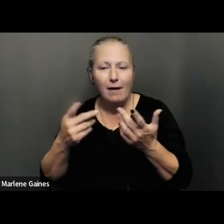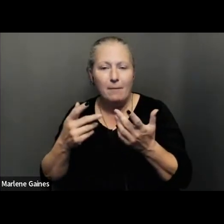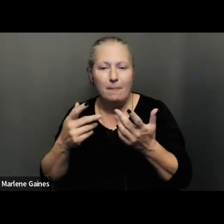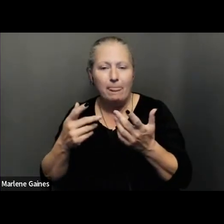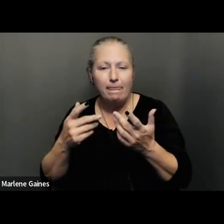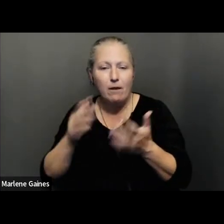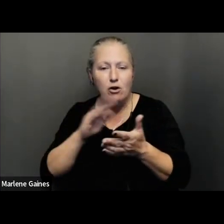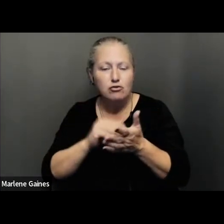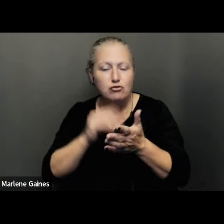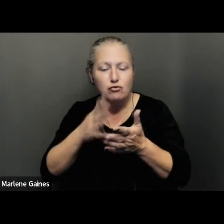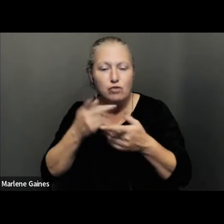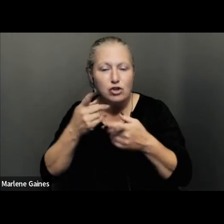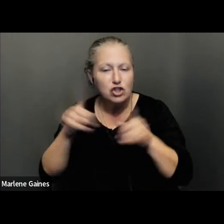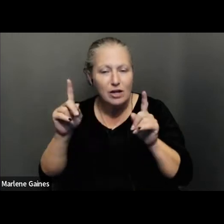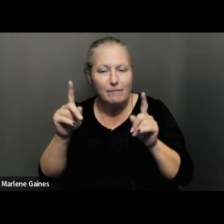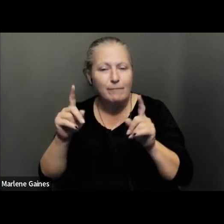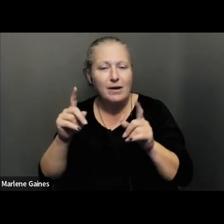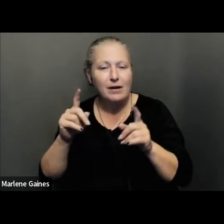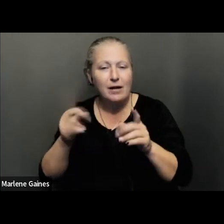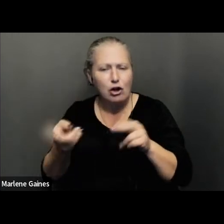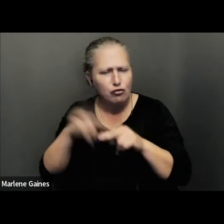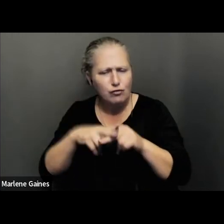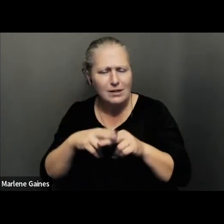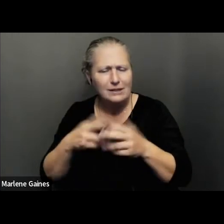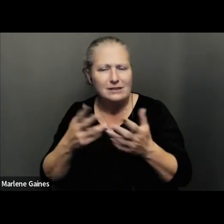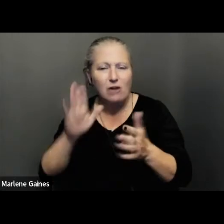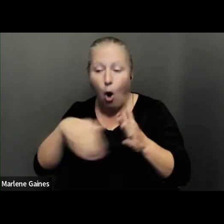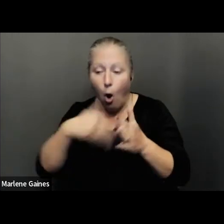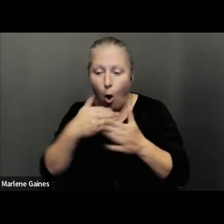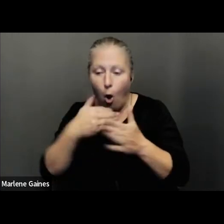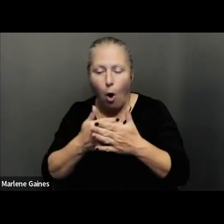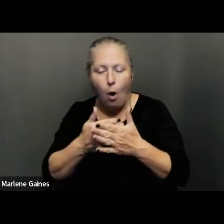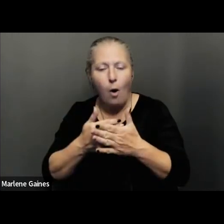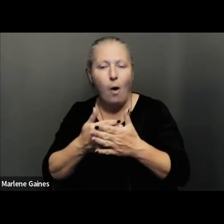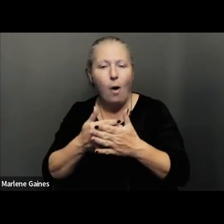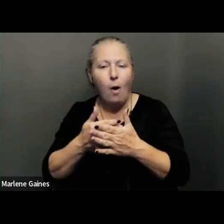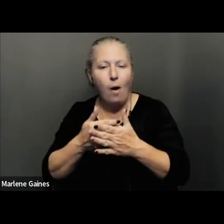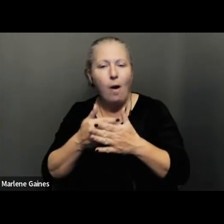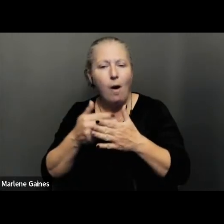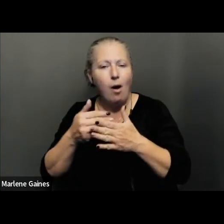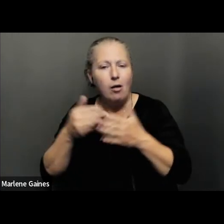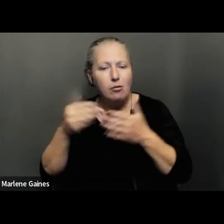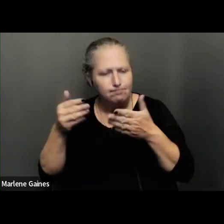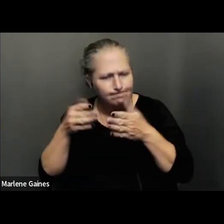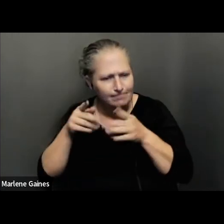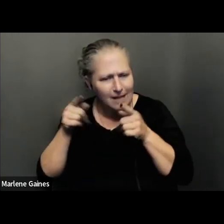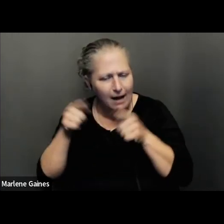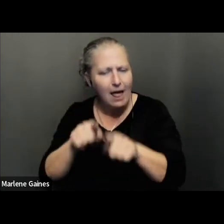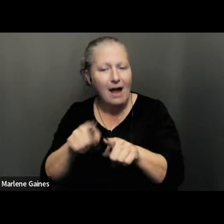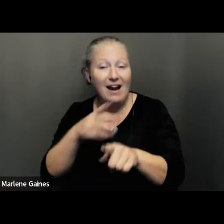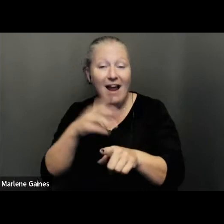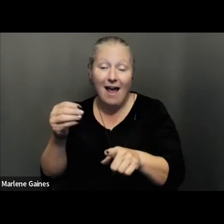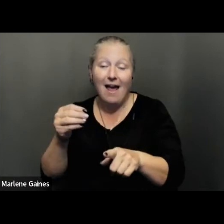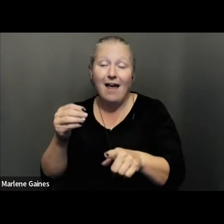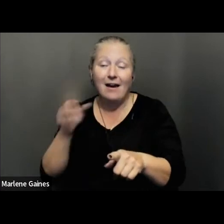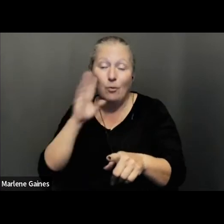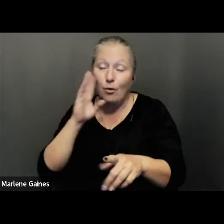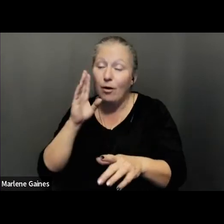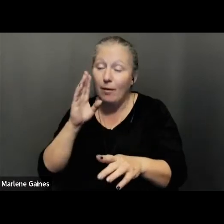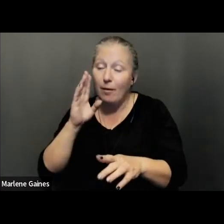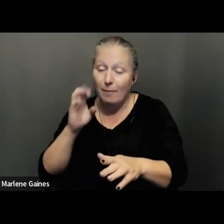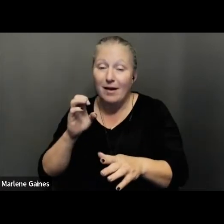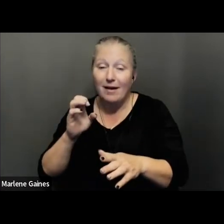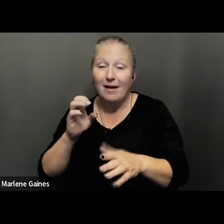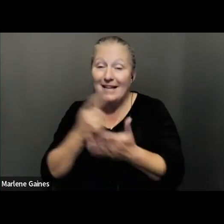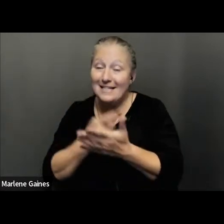student achievement and increasing student achievement. This is all in line with that. And it will be a prelude to our discussion for the budget,